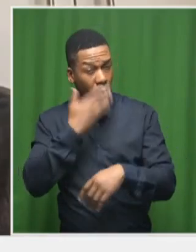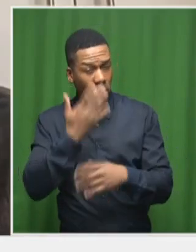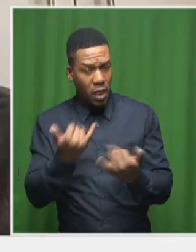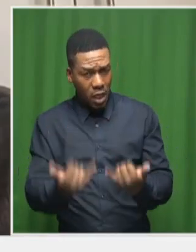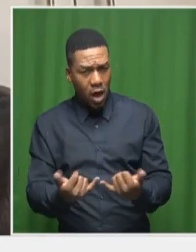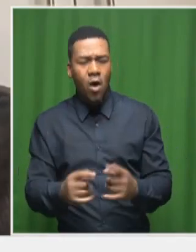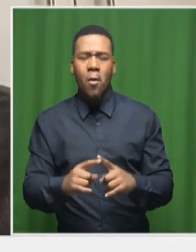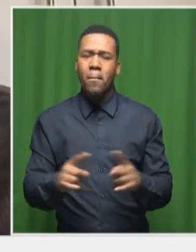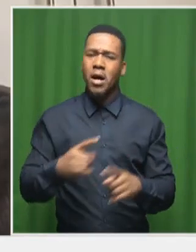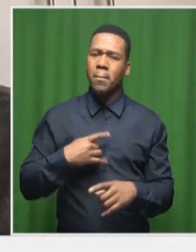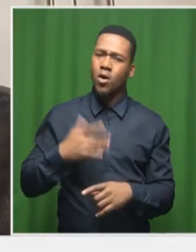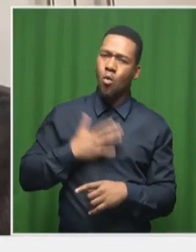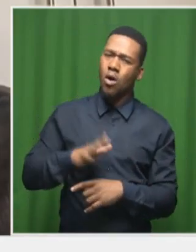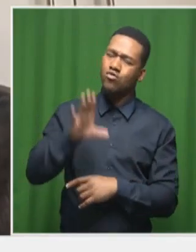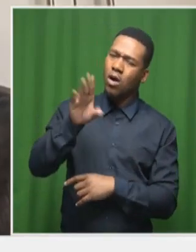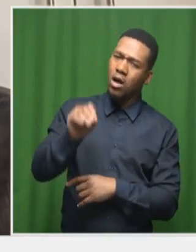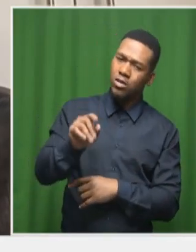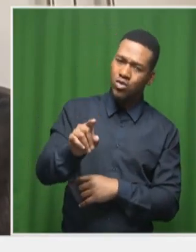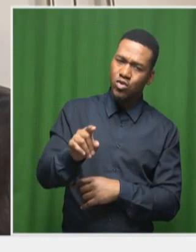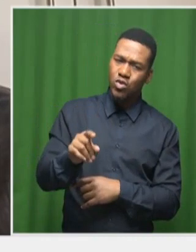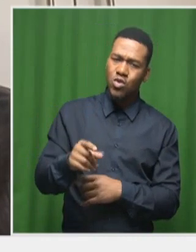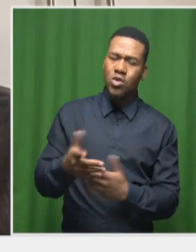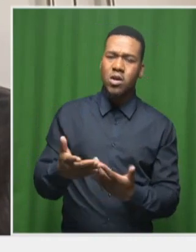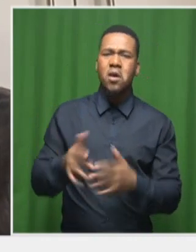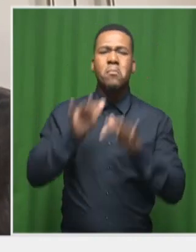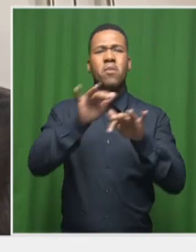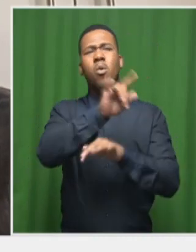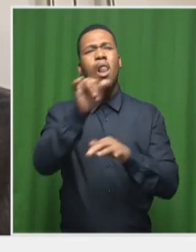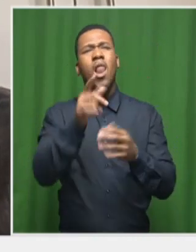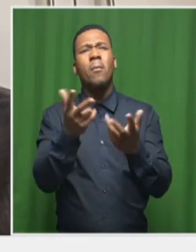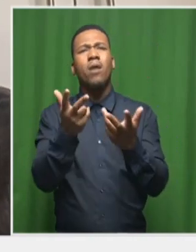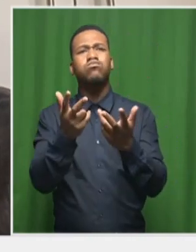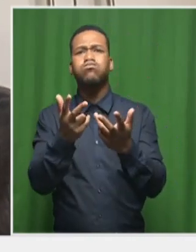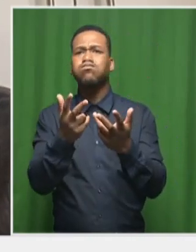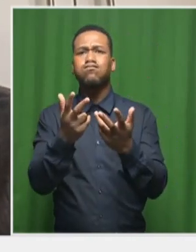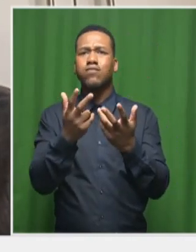to, pulse you in terms of what the uptake's been like.